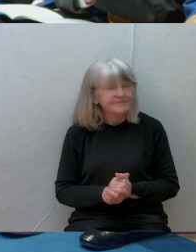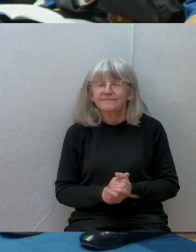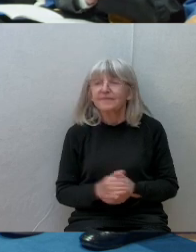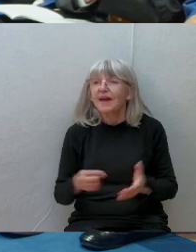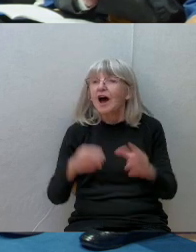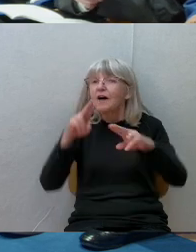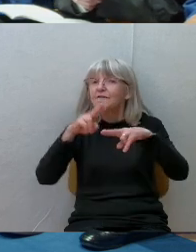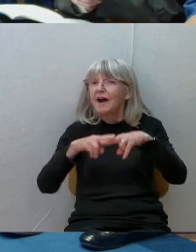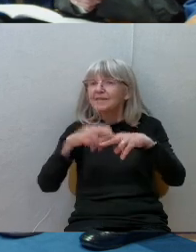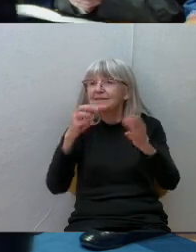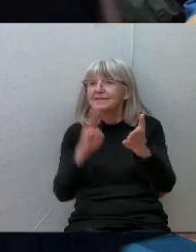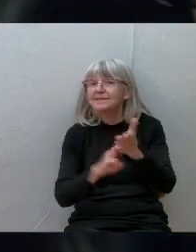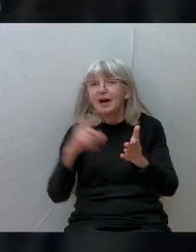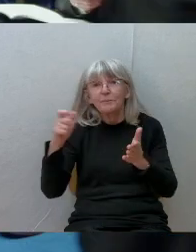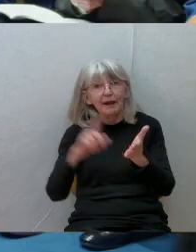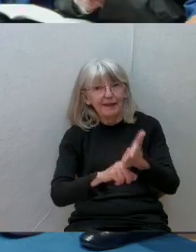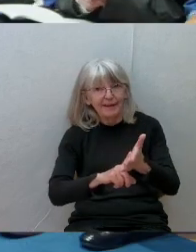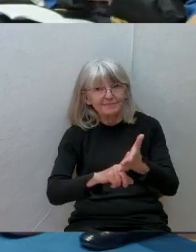Frances McLean.